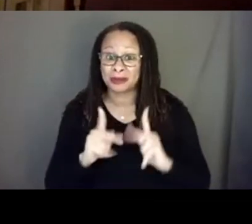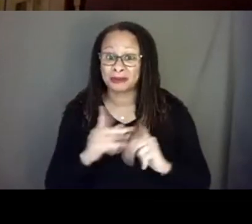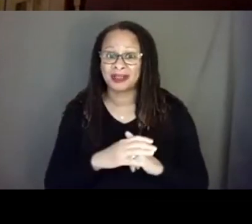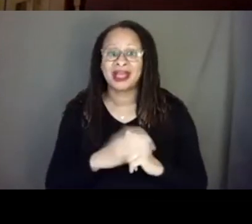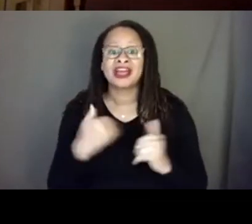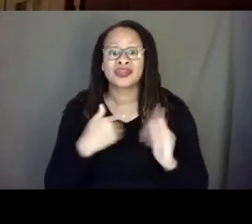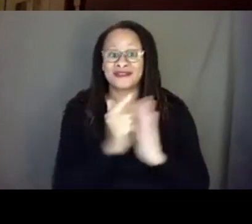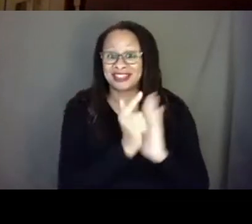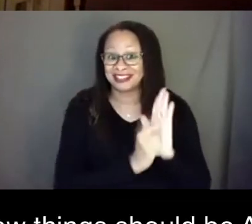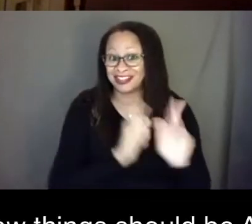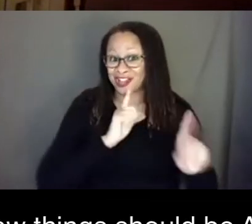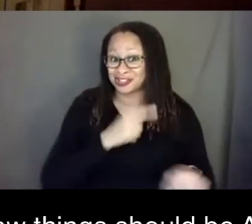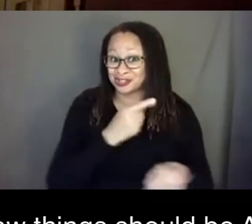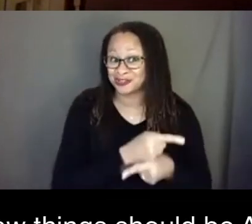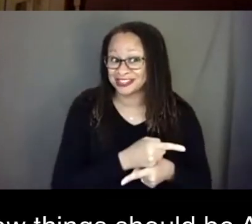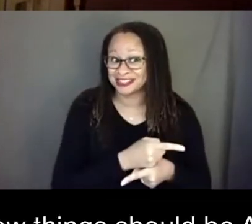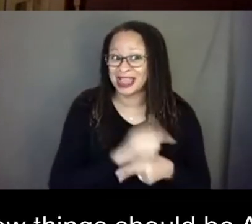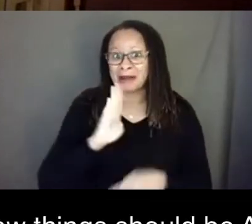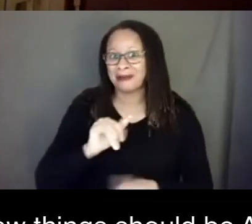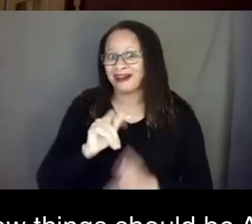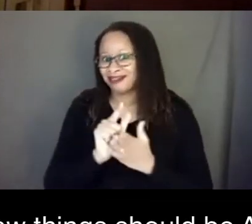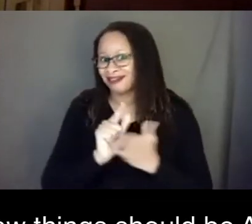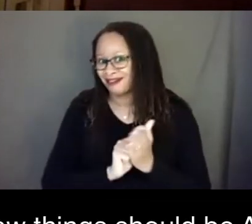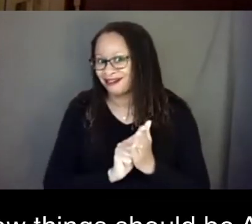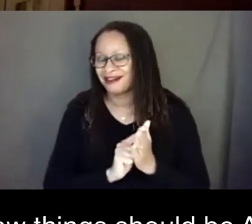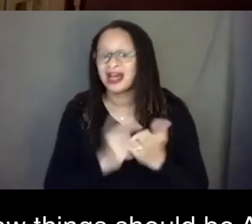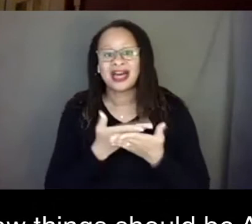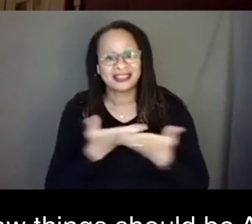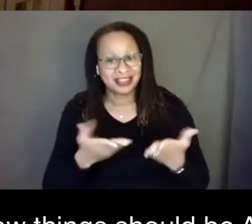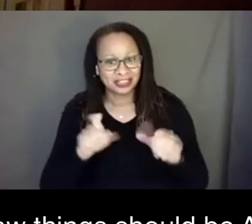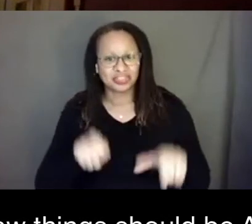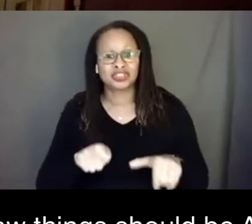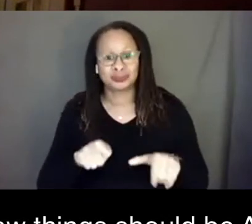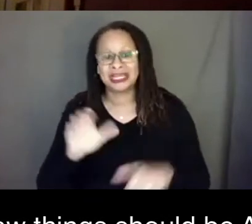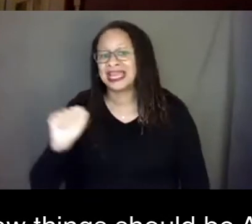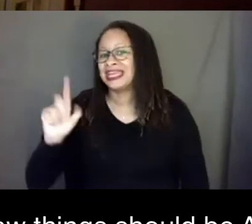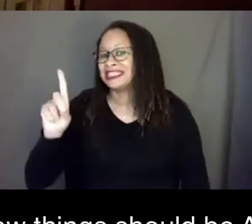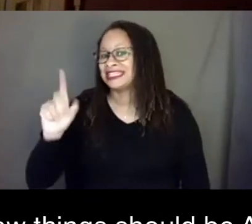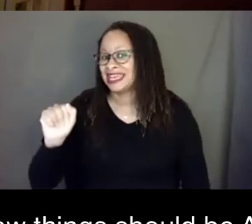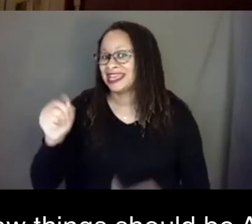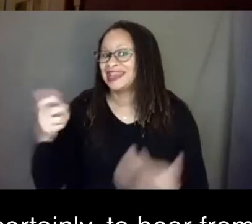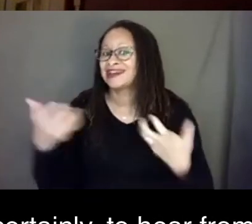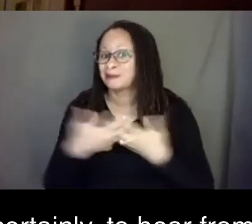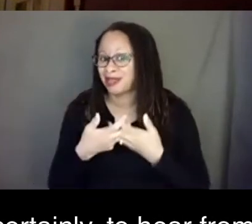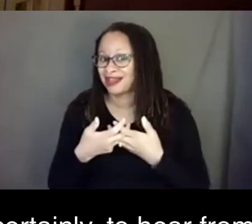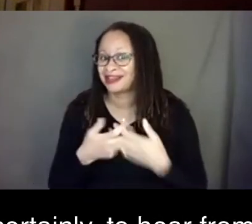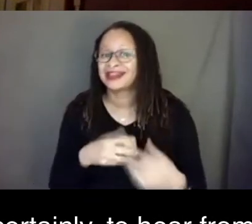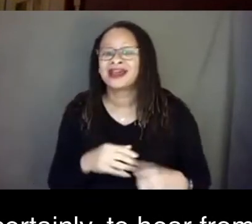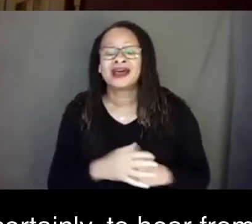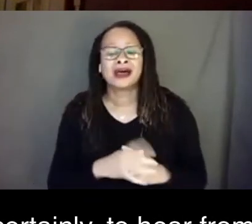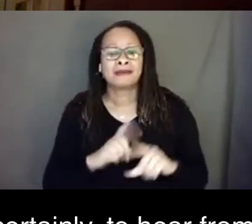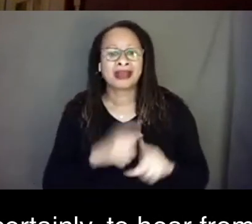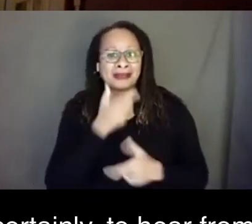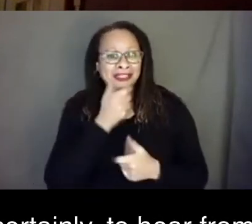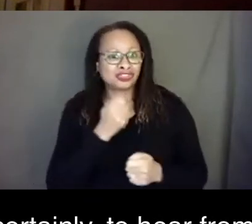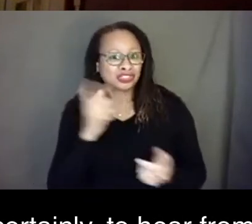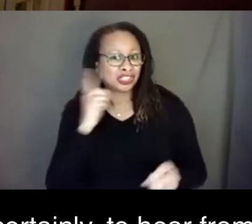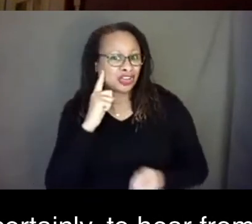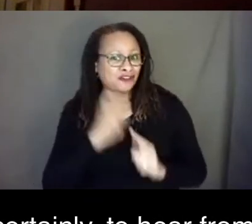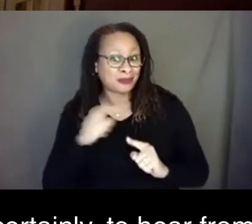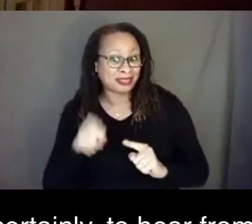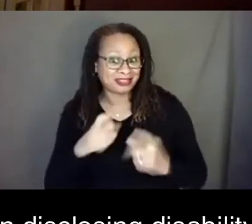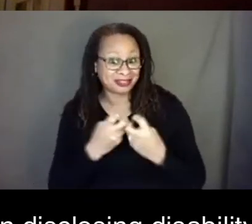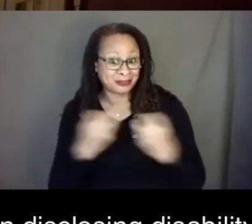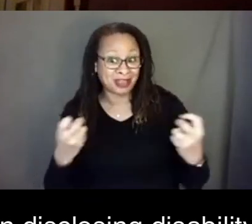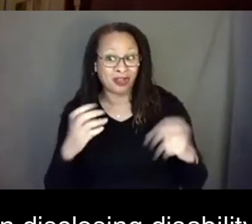answer. By law, things should be ADA compliant, but I'm interested certainly to hear from this panel on